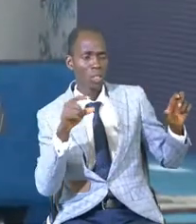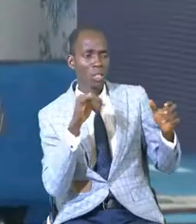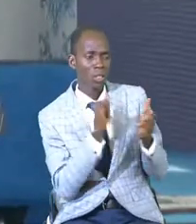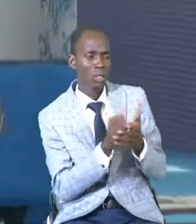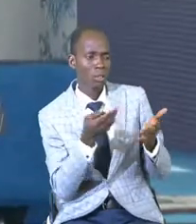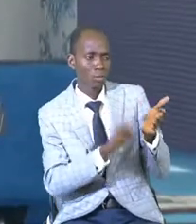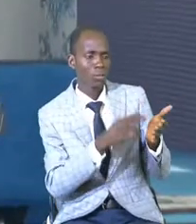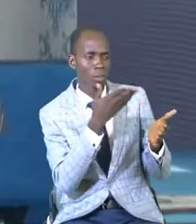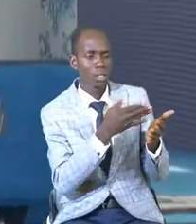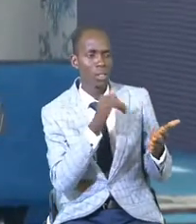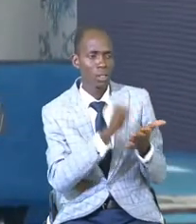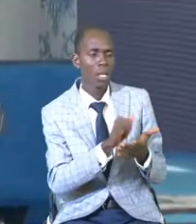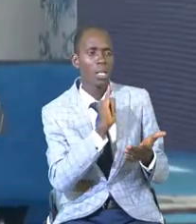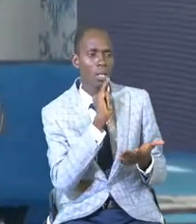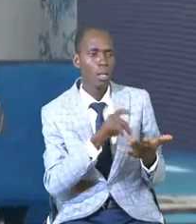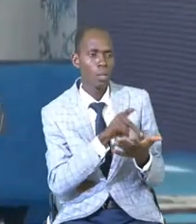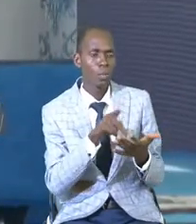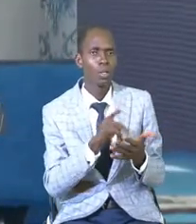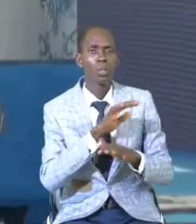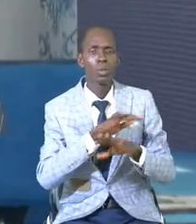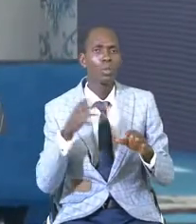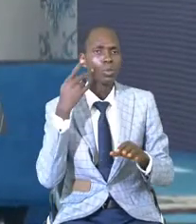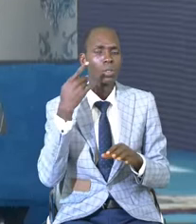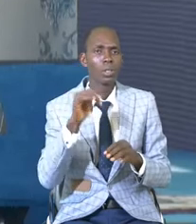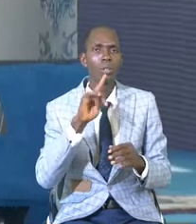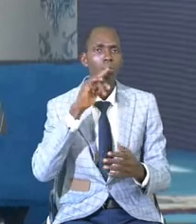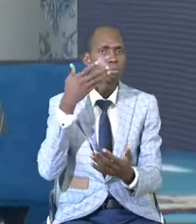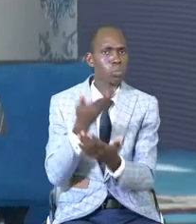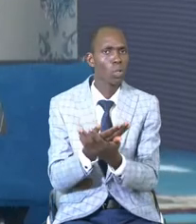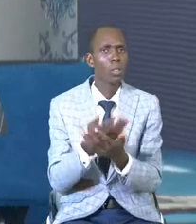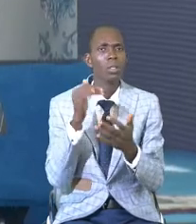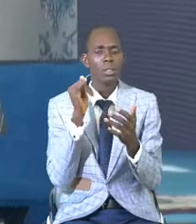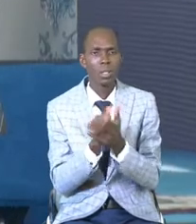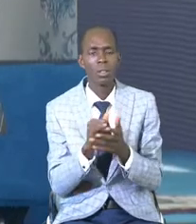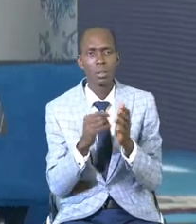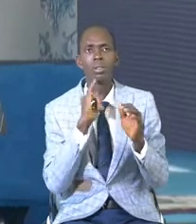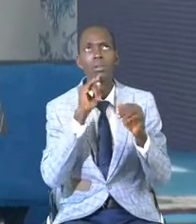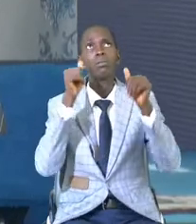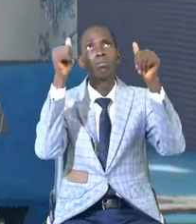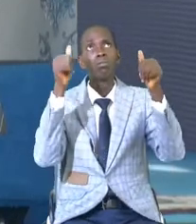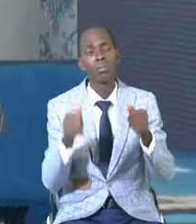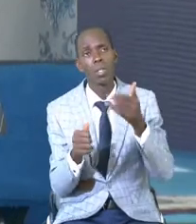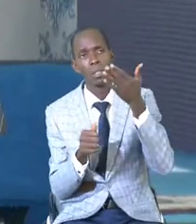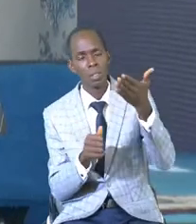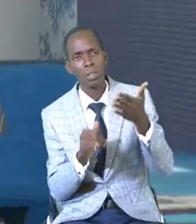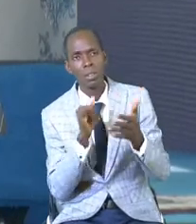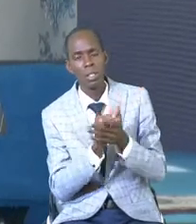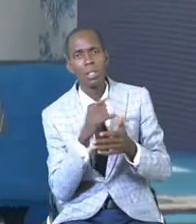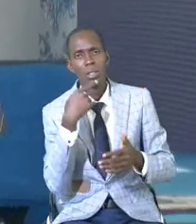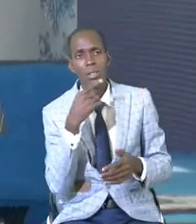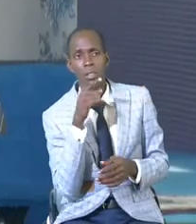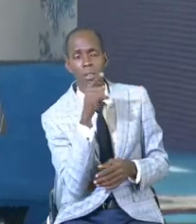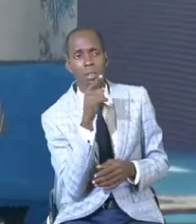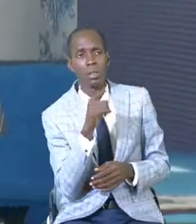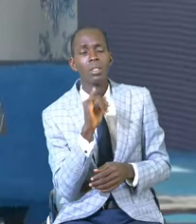you see the signboard that gets to that arena and they say that is, you know, a place of